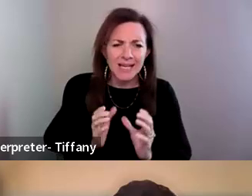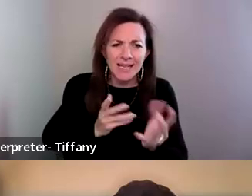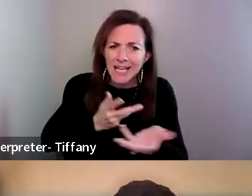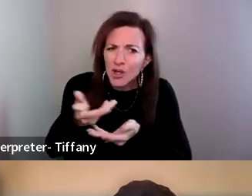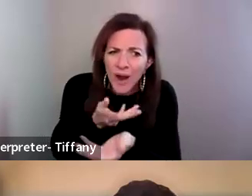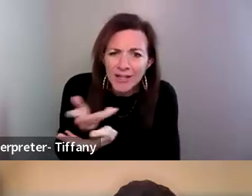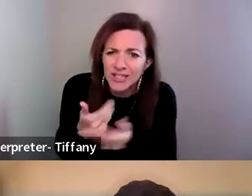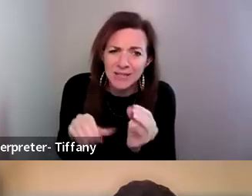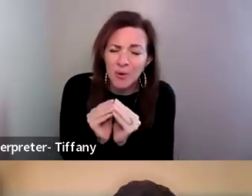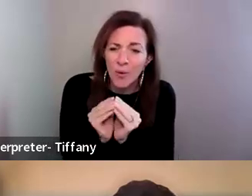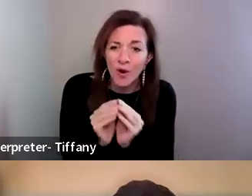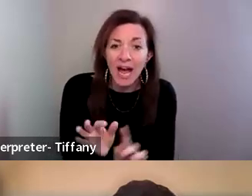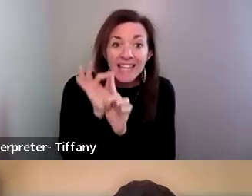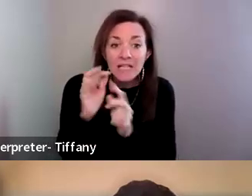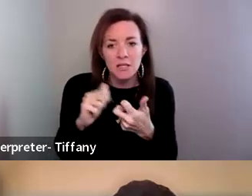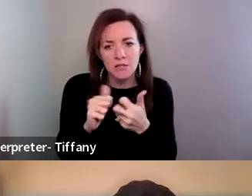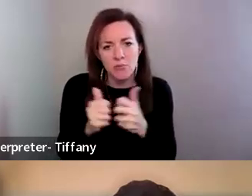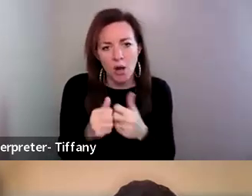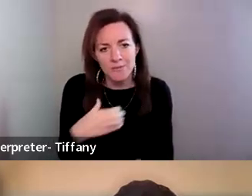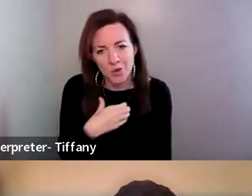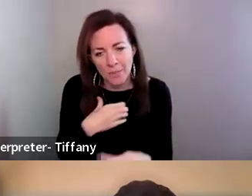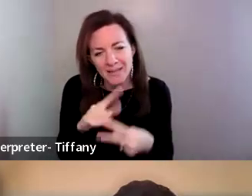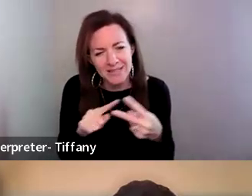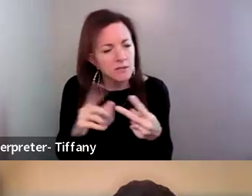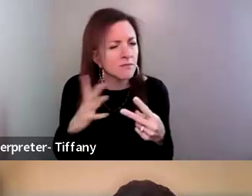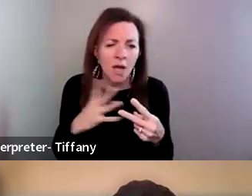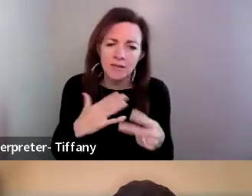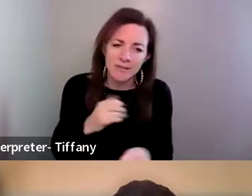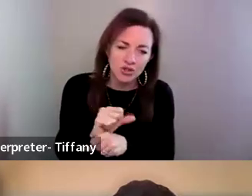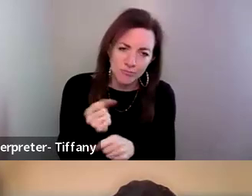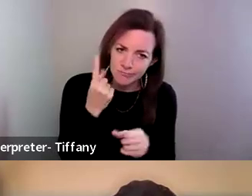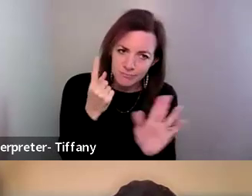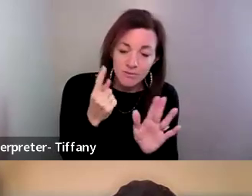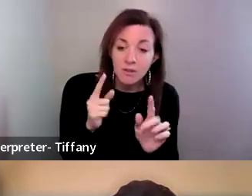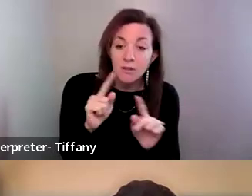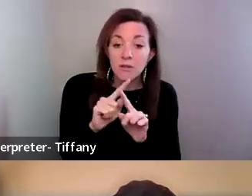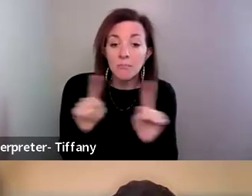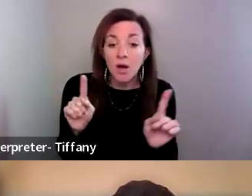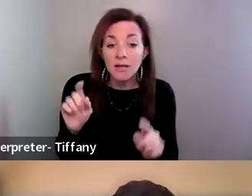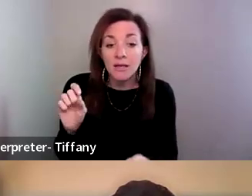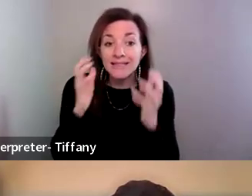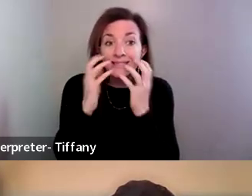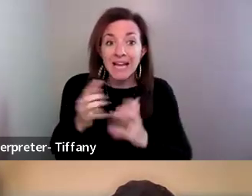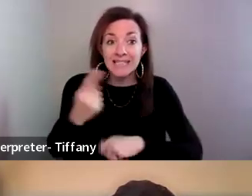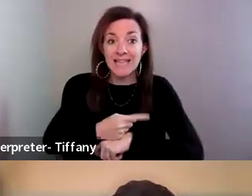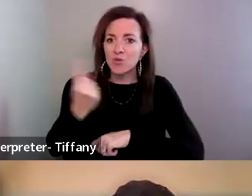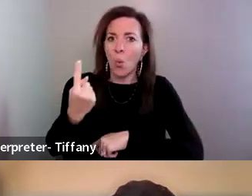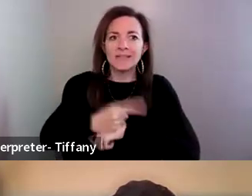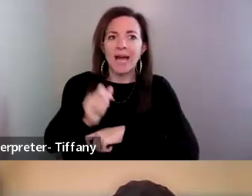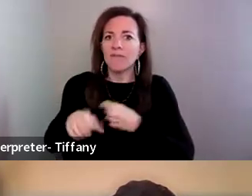unless it's, problems, complaints, which is fine. That's my job. But Santa Day is the day of the year that I get to kind